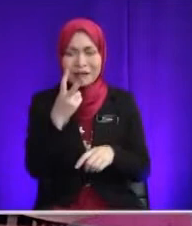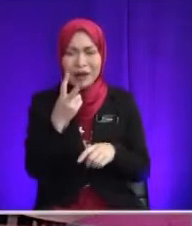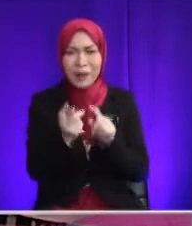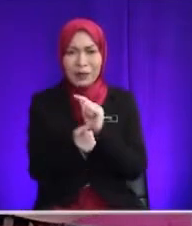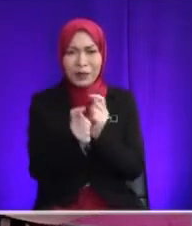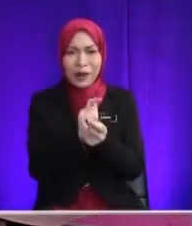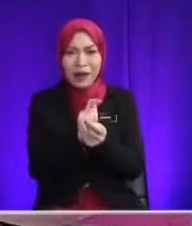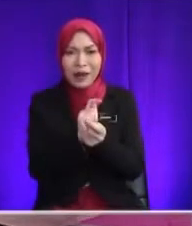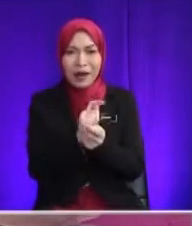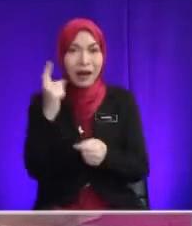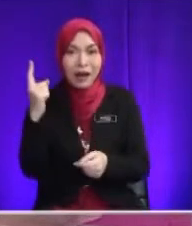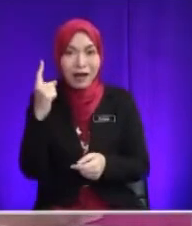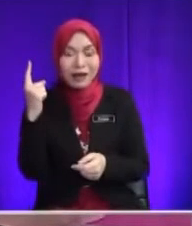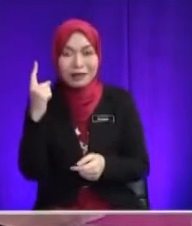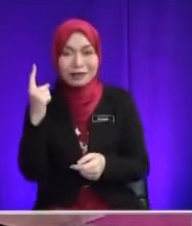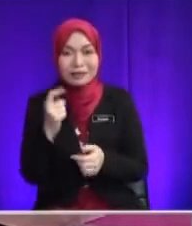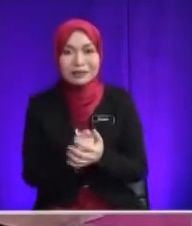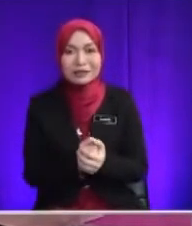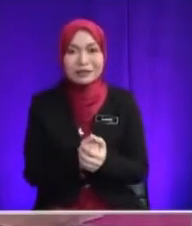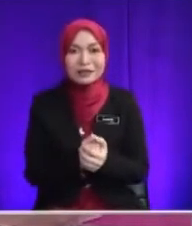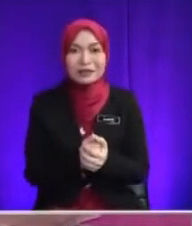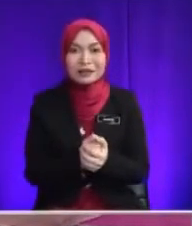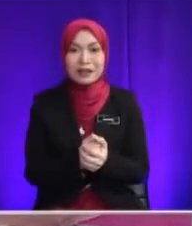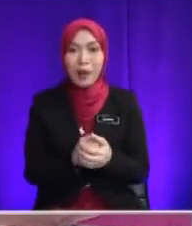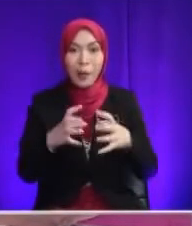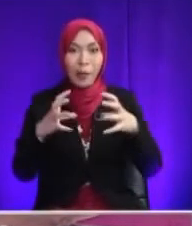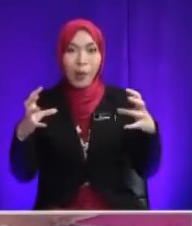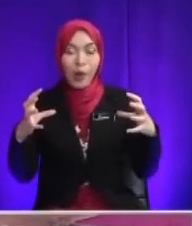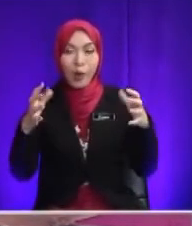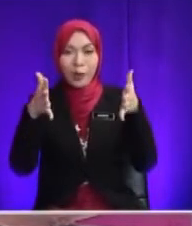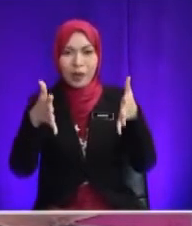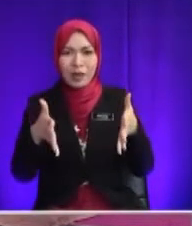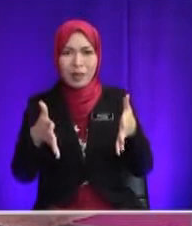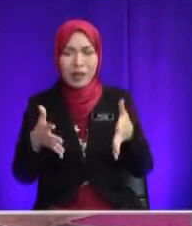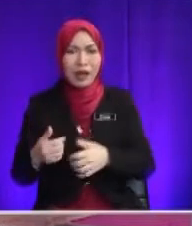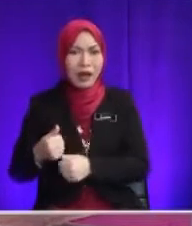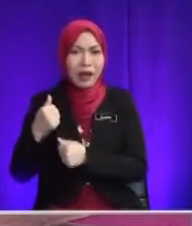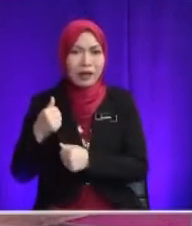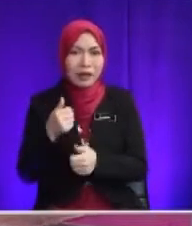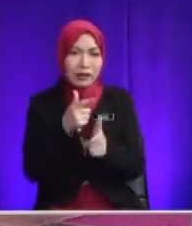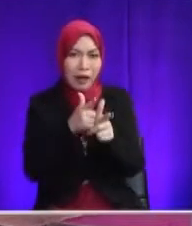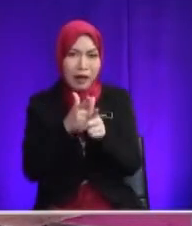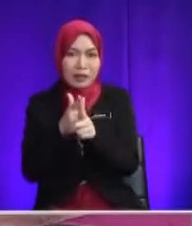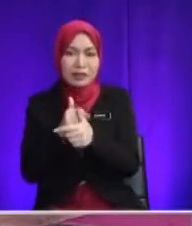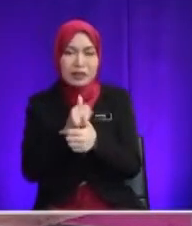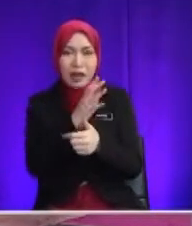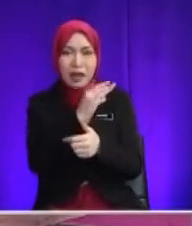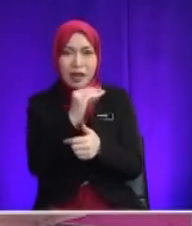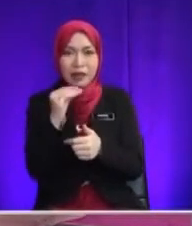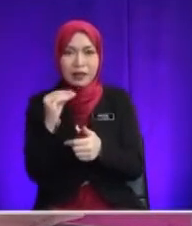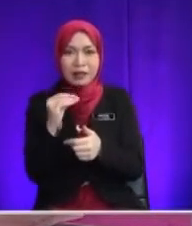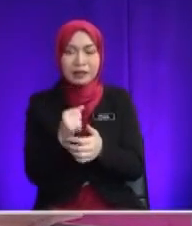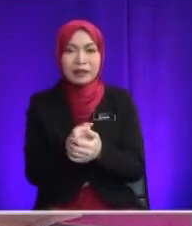in the job, and nowadays there are definitely more people carrying guns and knives than in the past. But we're